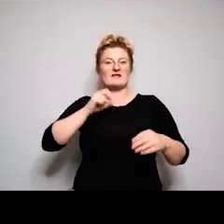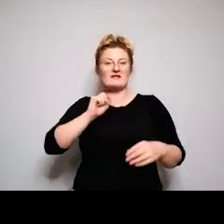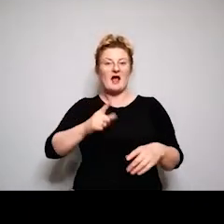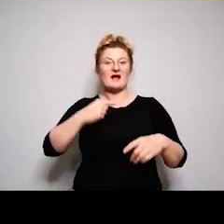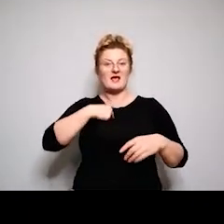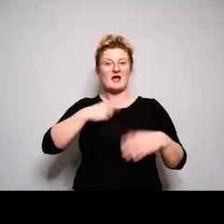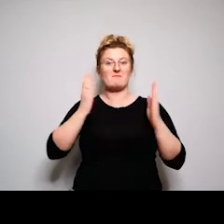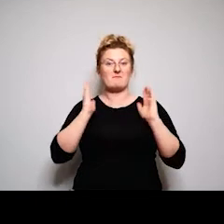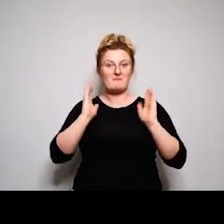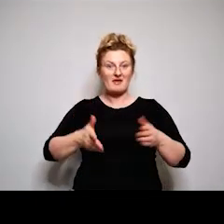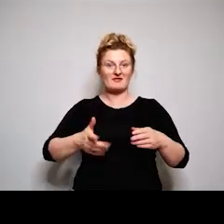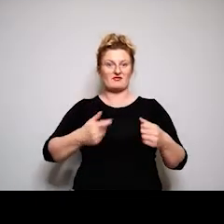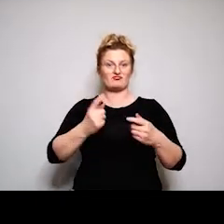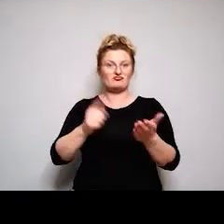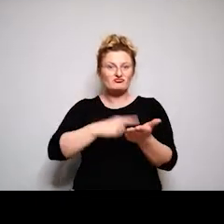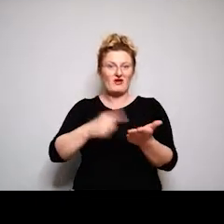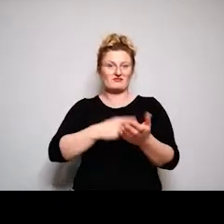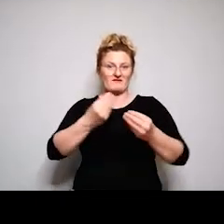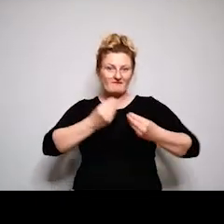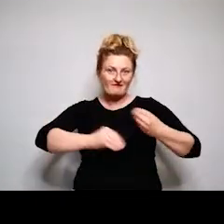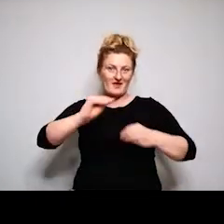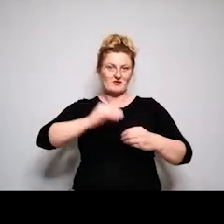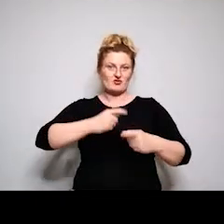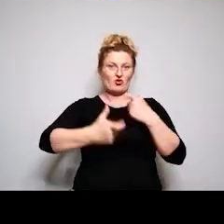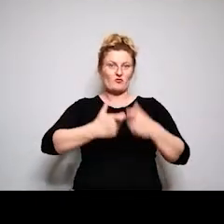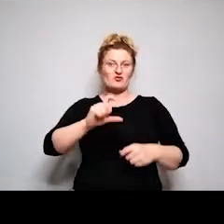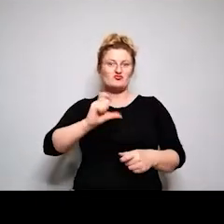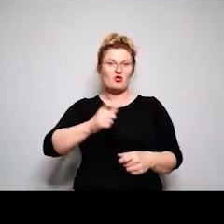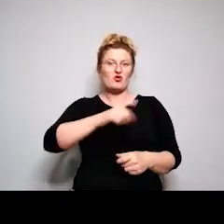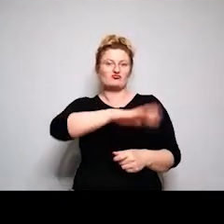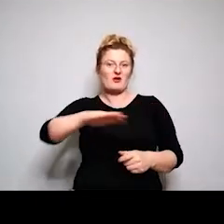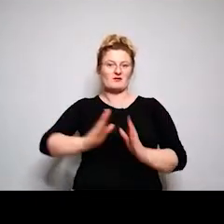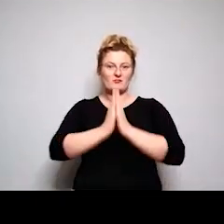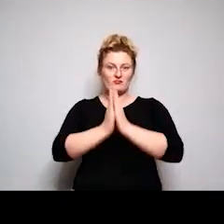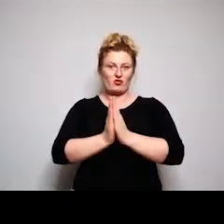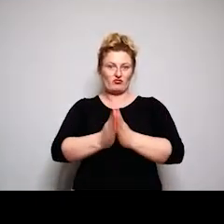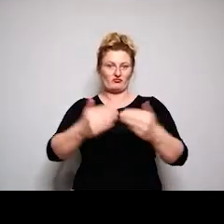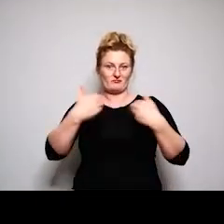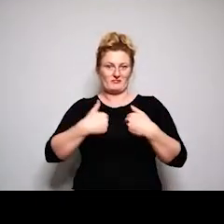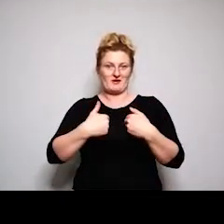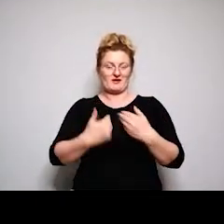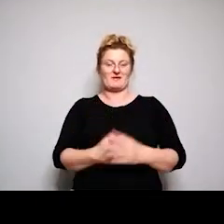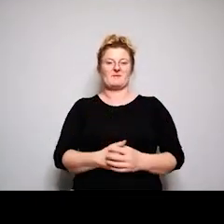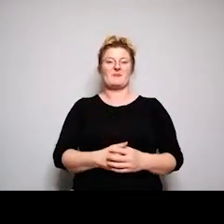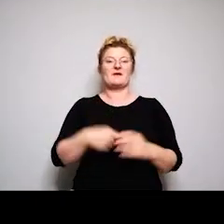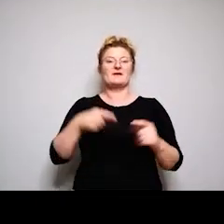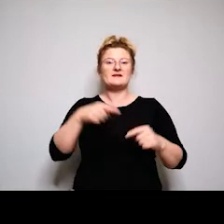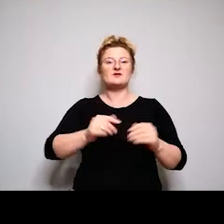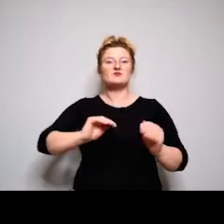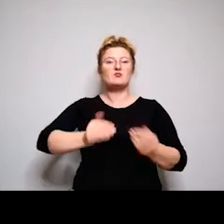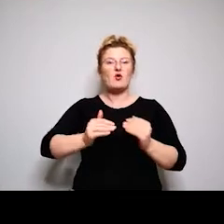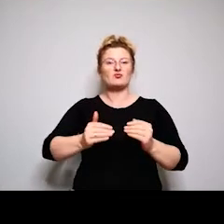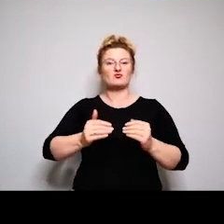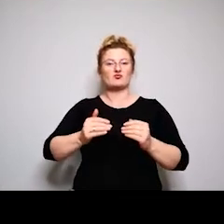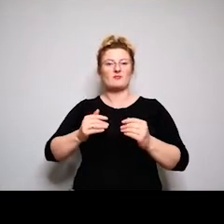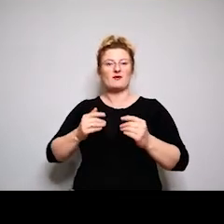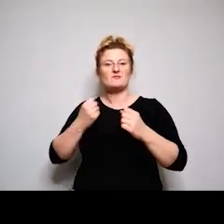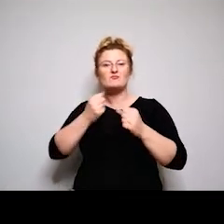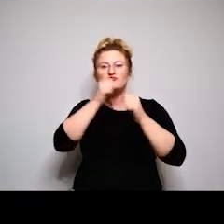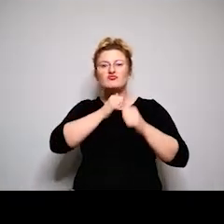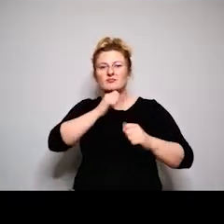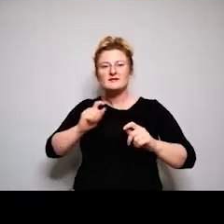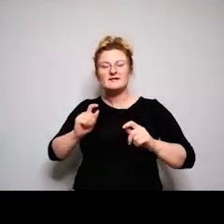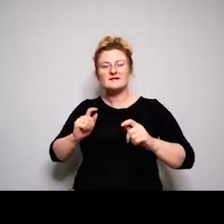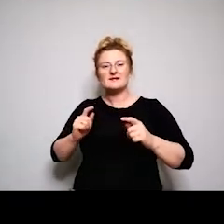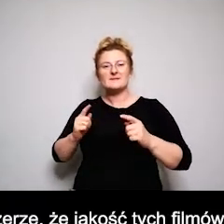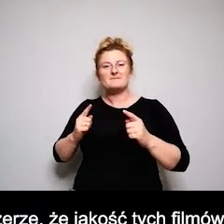on our Facebook account and maybe on our YouTube account, Huellas Futuro. I'm going to send the link afterwards. So